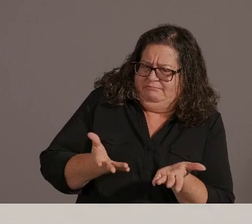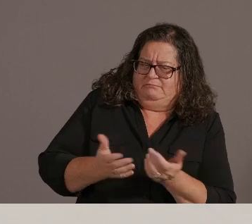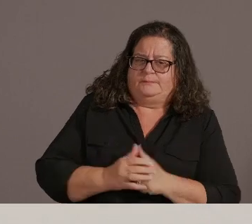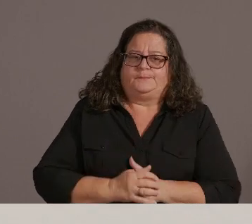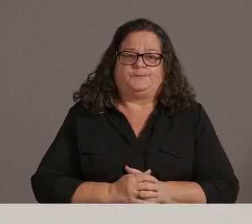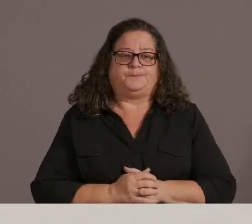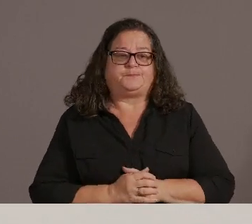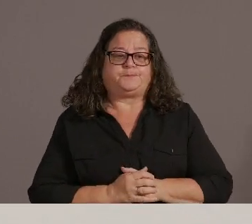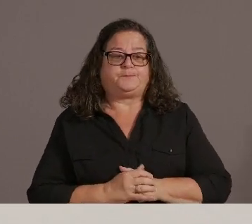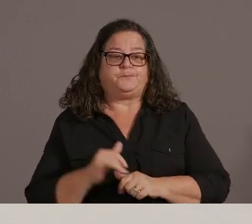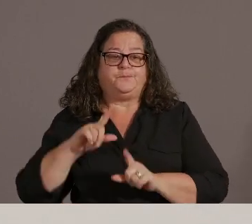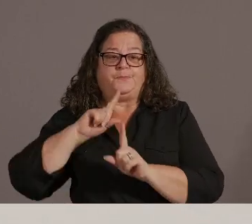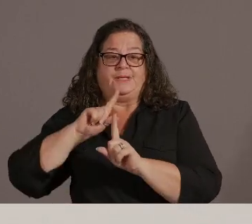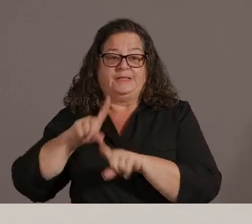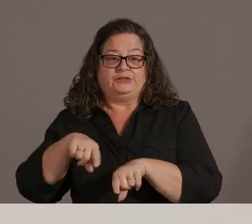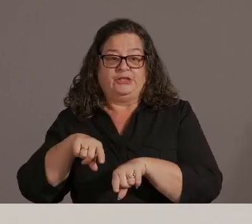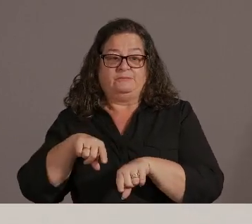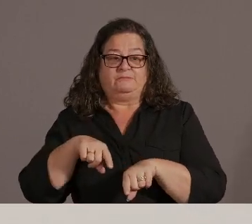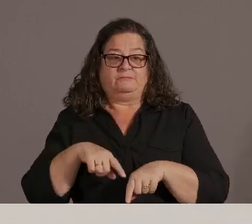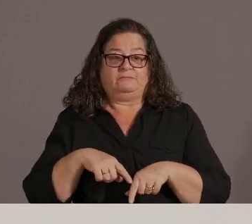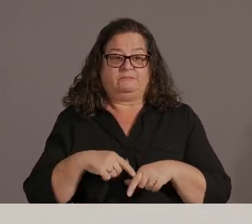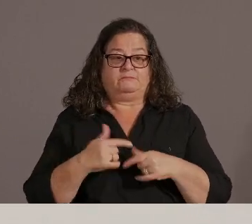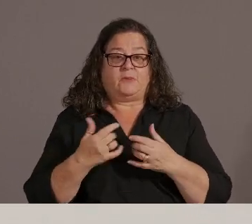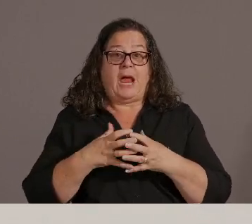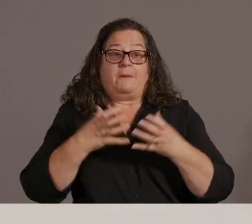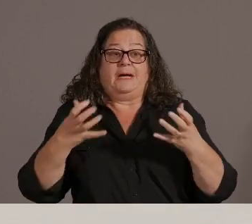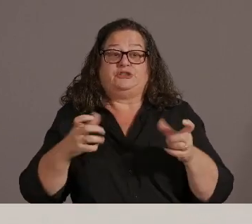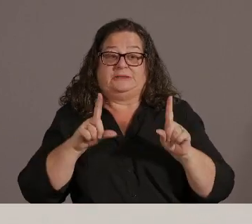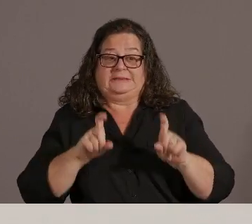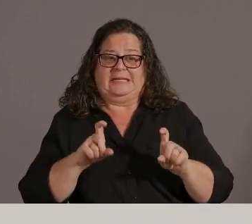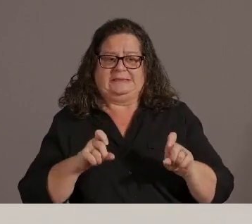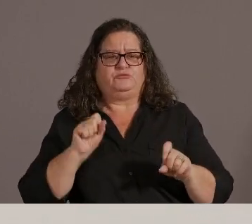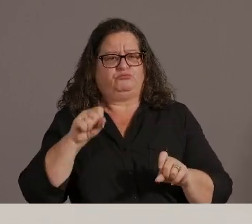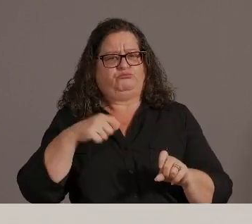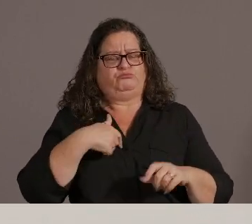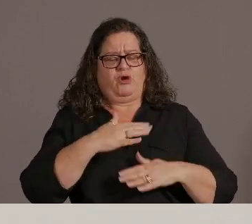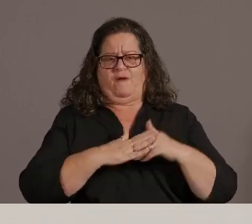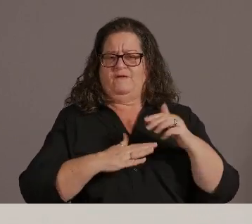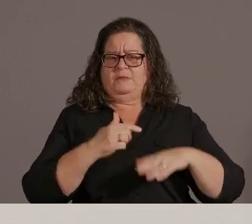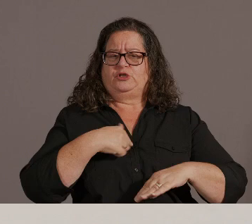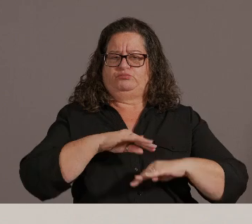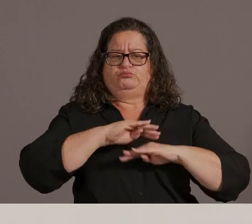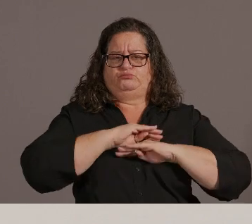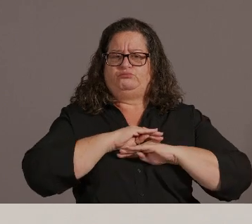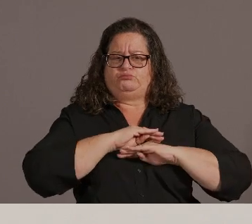of testing. We have significant testing capacity in Arizona.